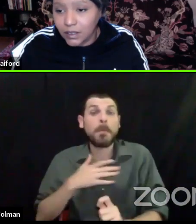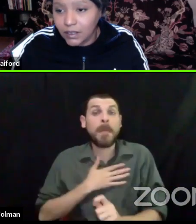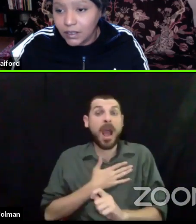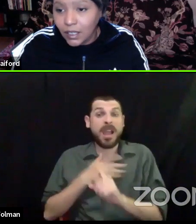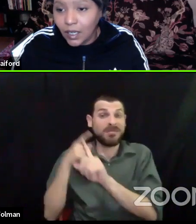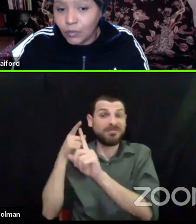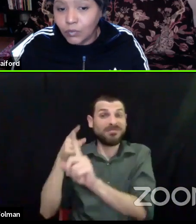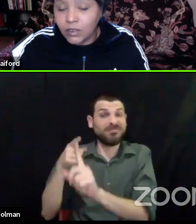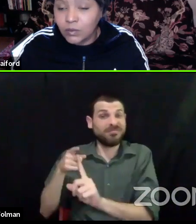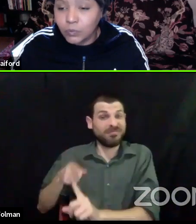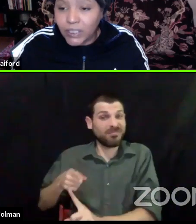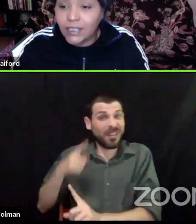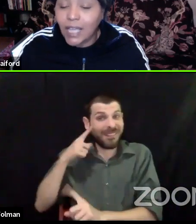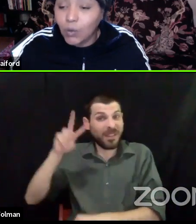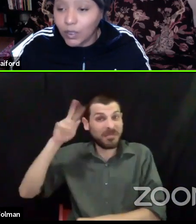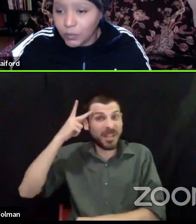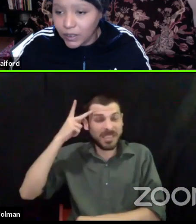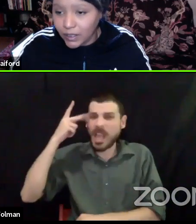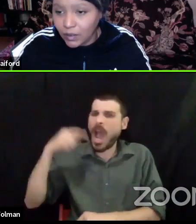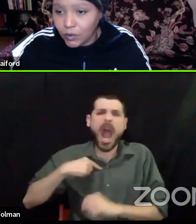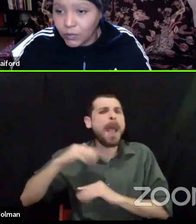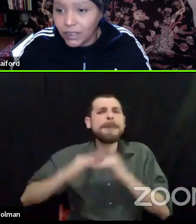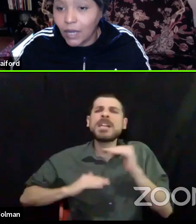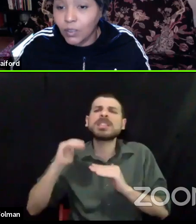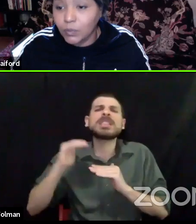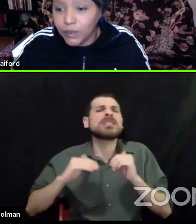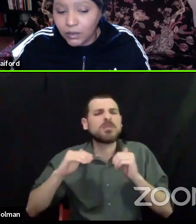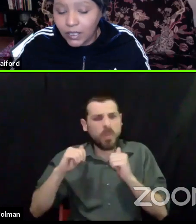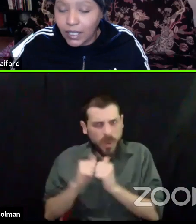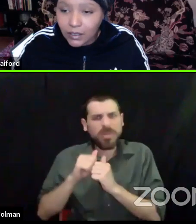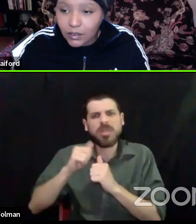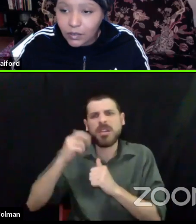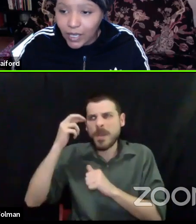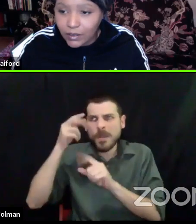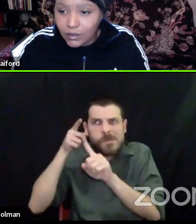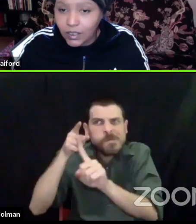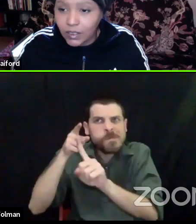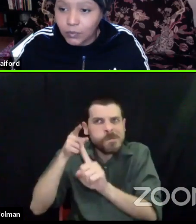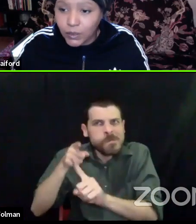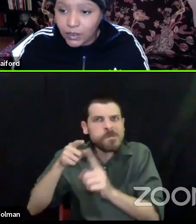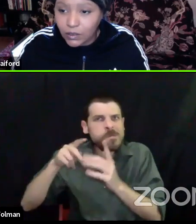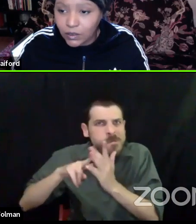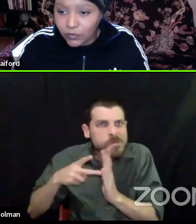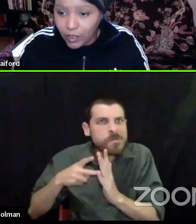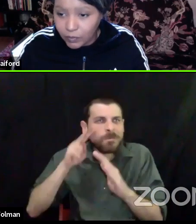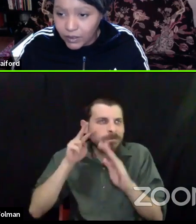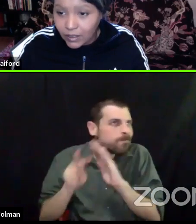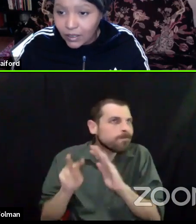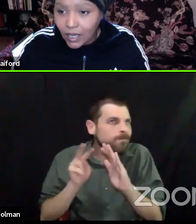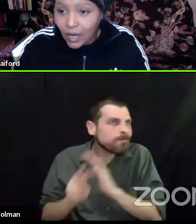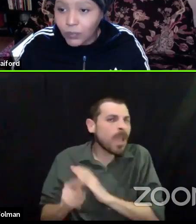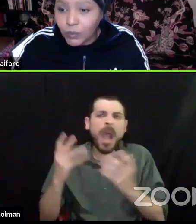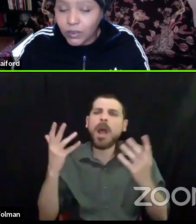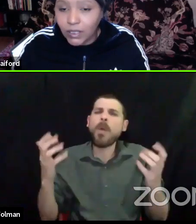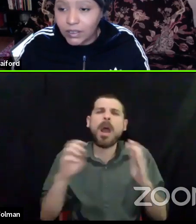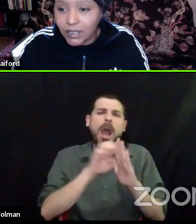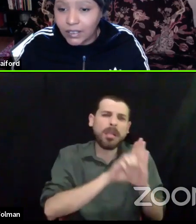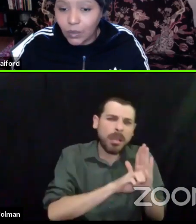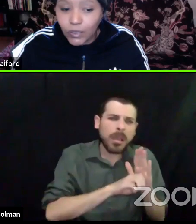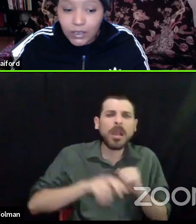intentionally. Because I want to be accountable, because I want to build ethical value in political involvement. Mm-hmm. I want